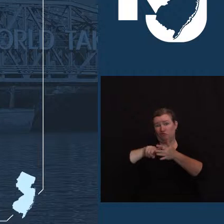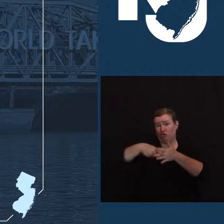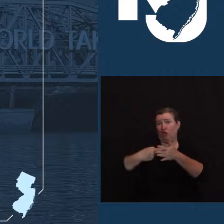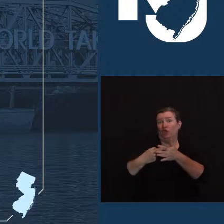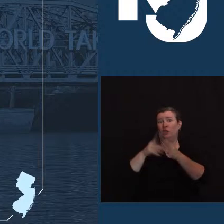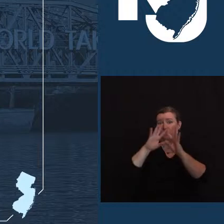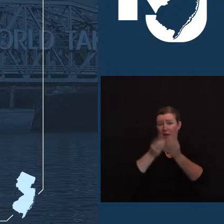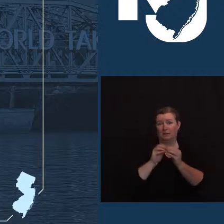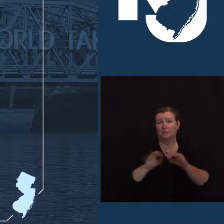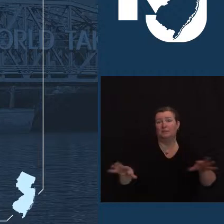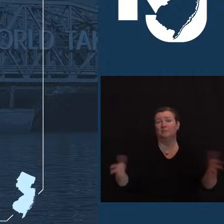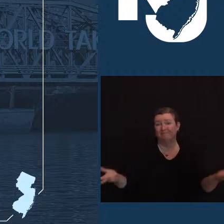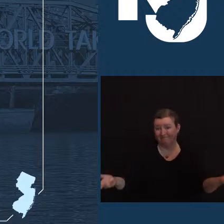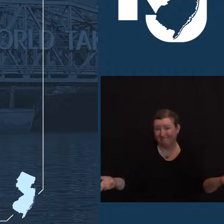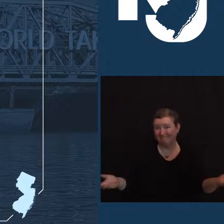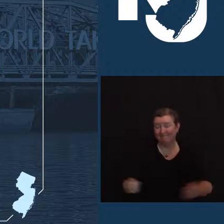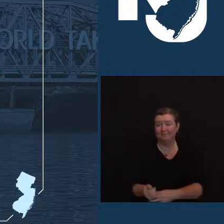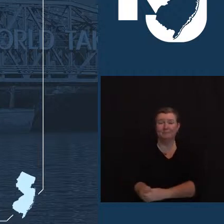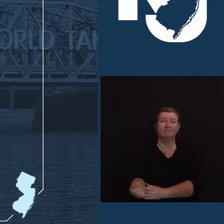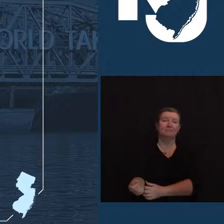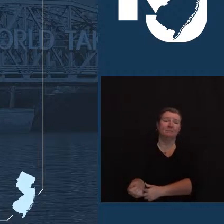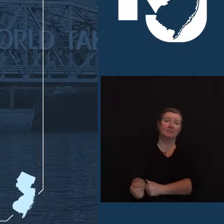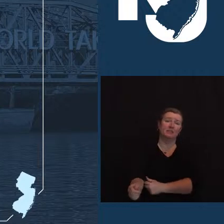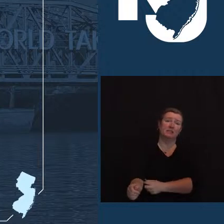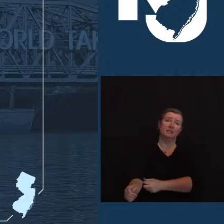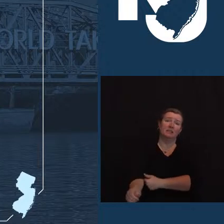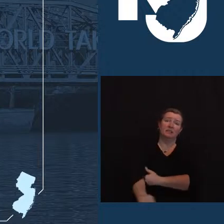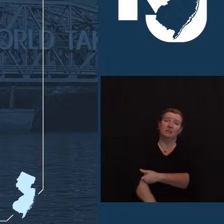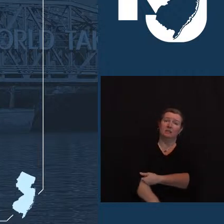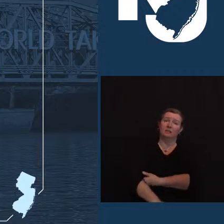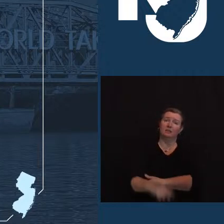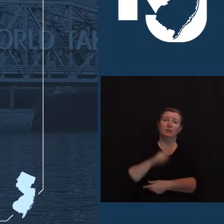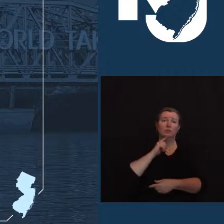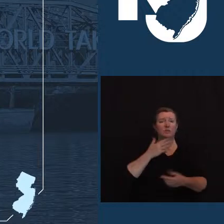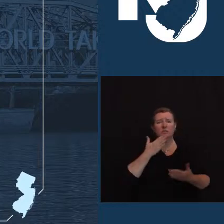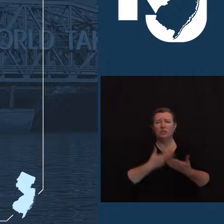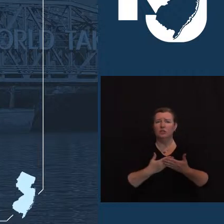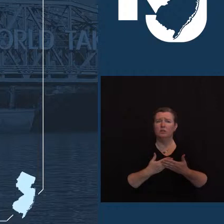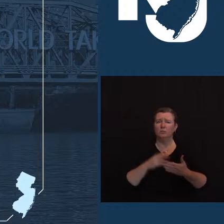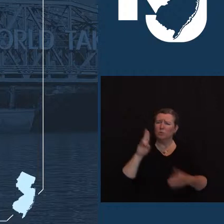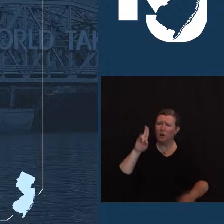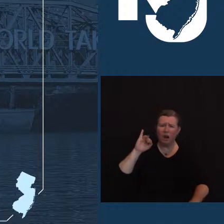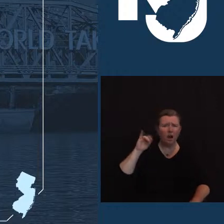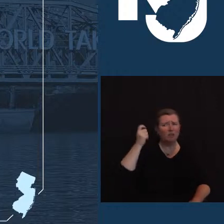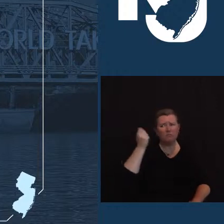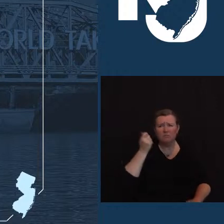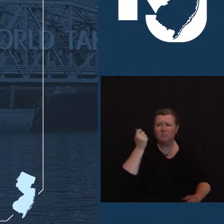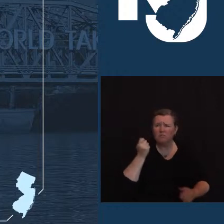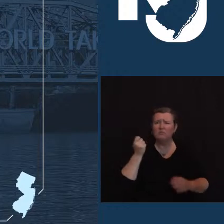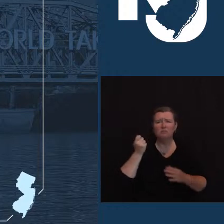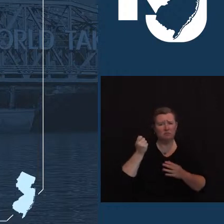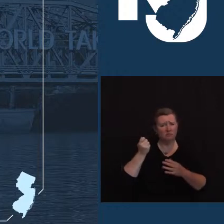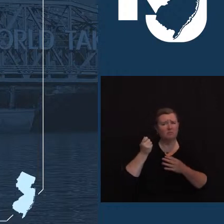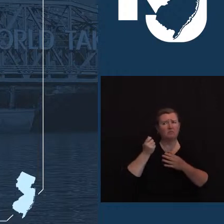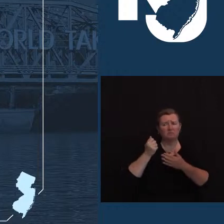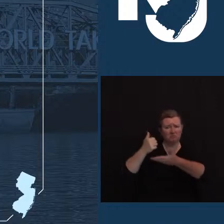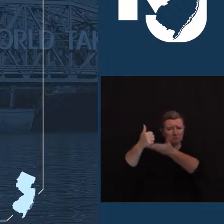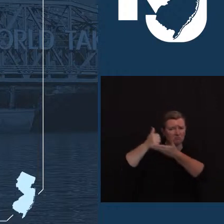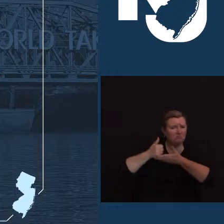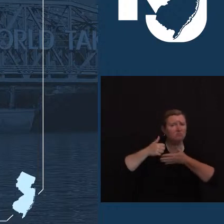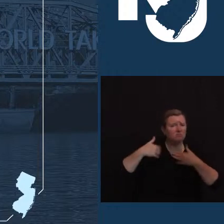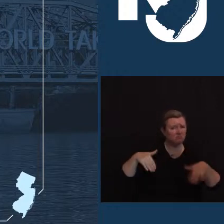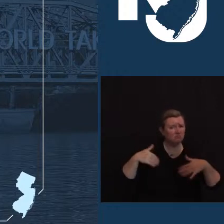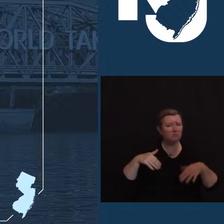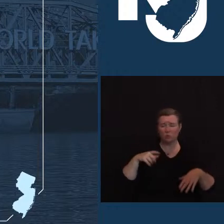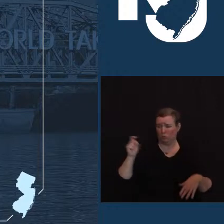federal dollars. We have some of the most generous unemployment benefits in the country, and God knows we needed them, and we consistently hold the